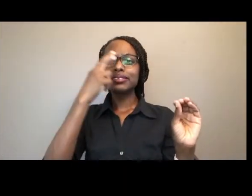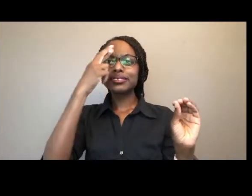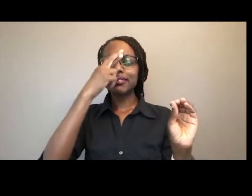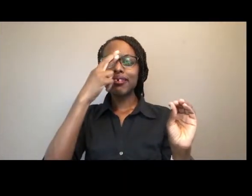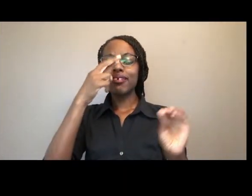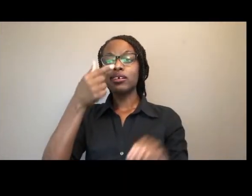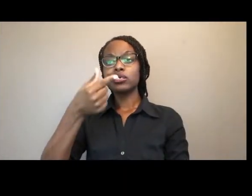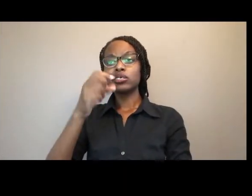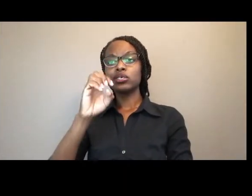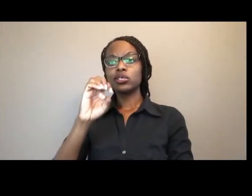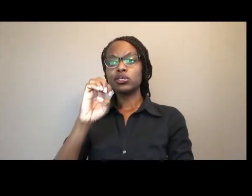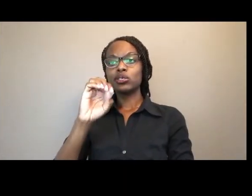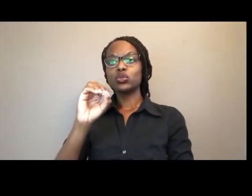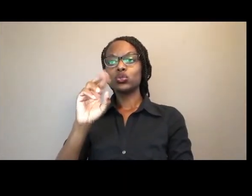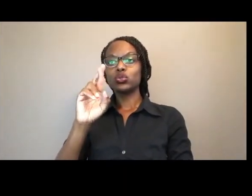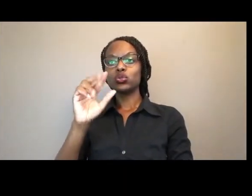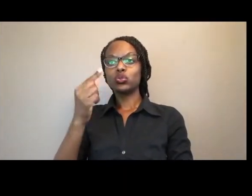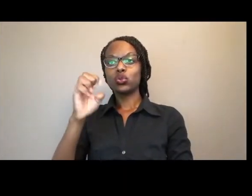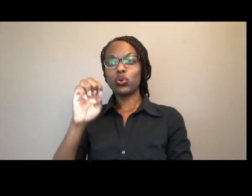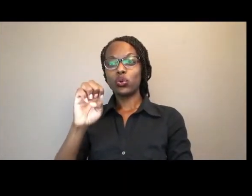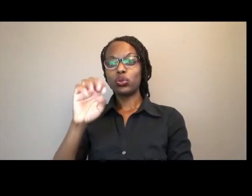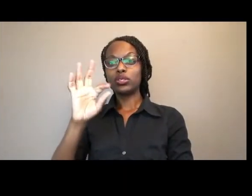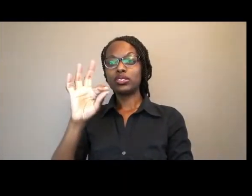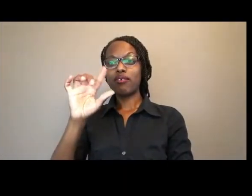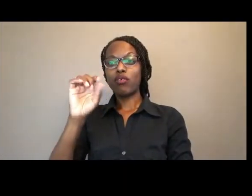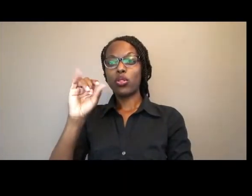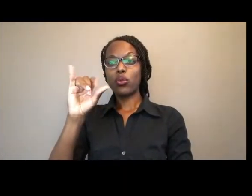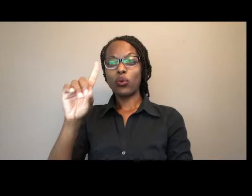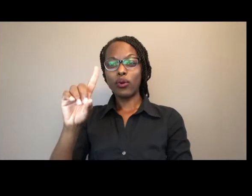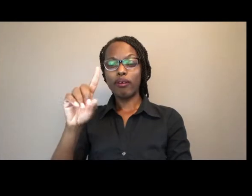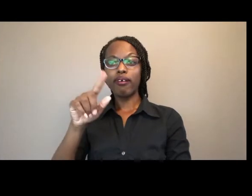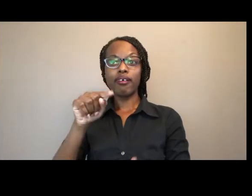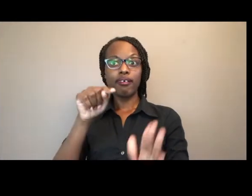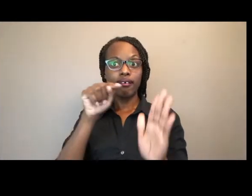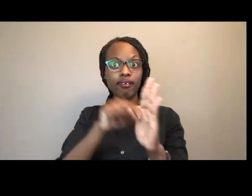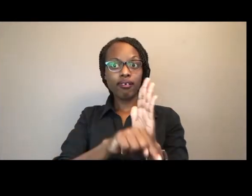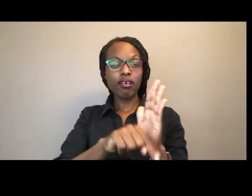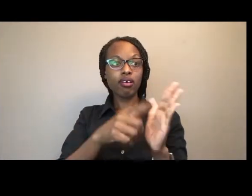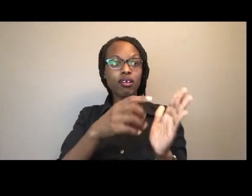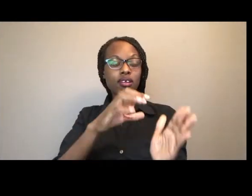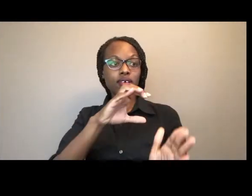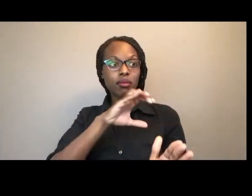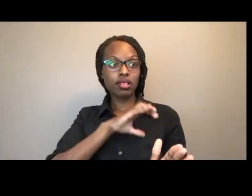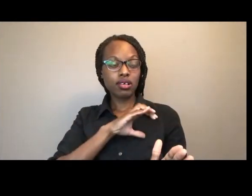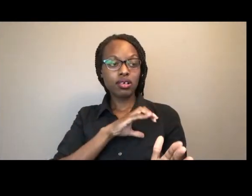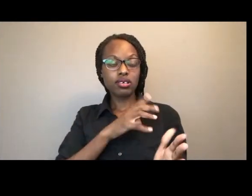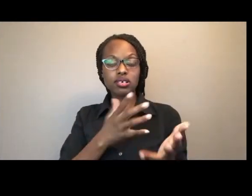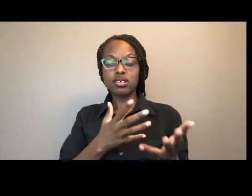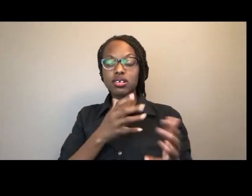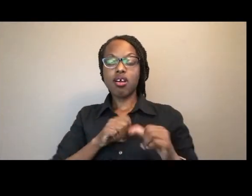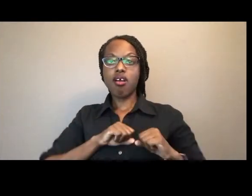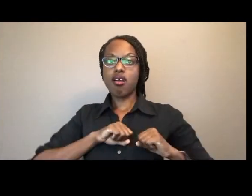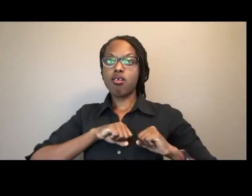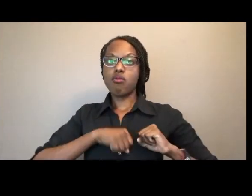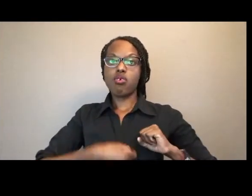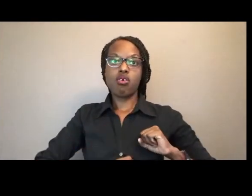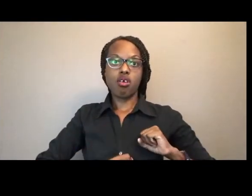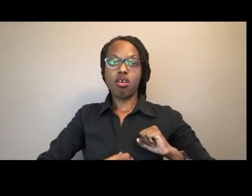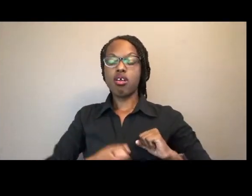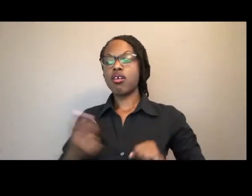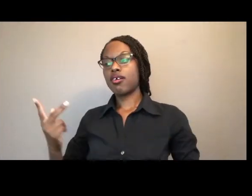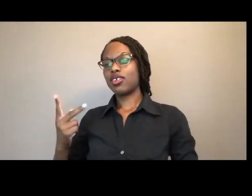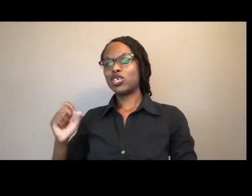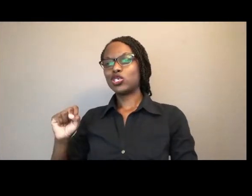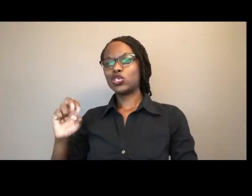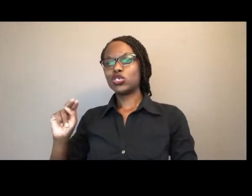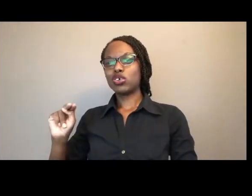bricks. When my fiancé Sean and I listened to the details of how he died repeatedly on the news, and was heartbreaking. We got so emotional